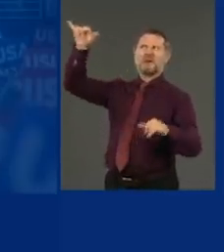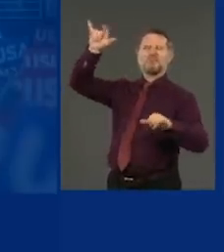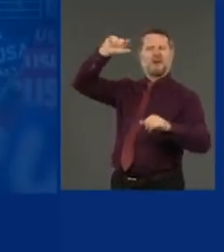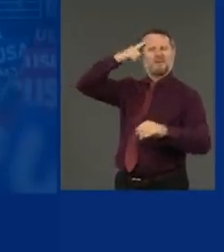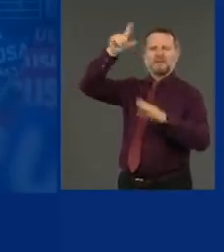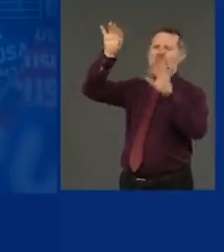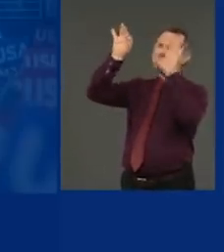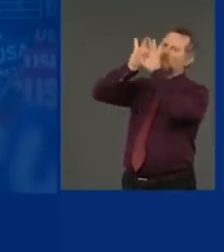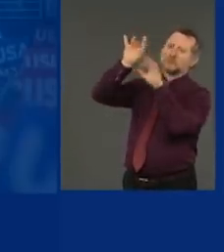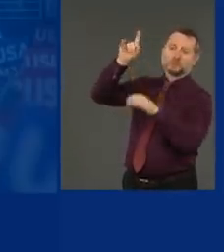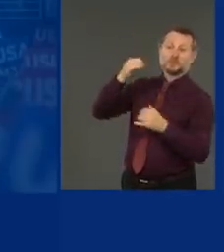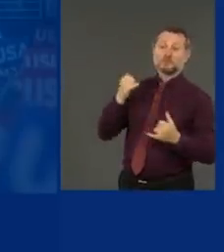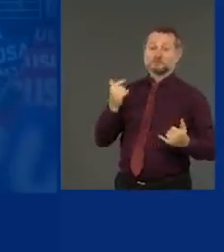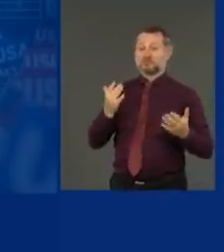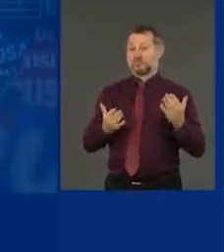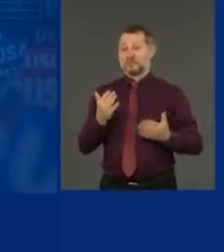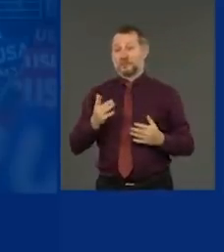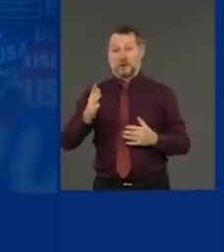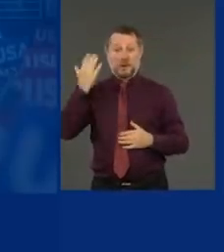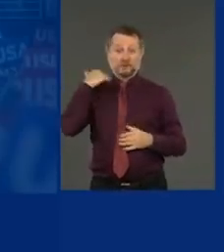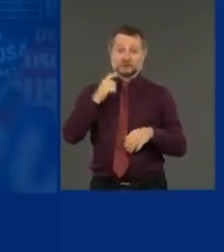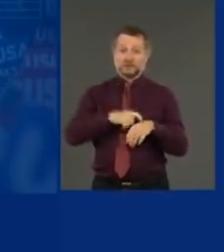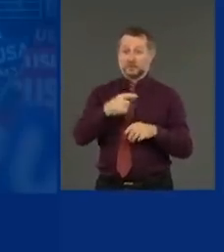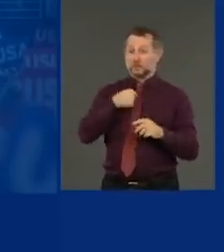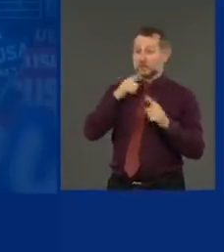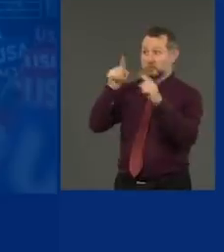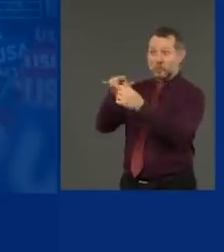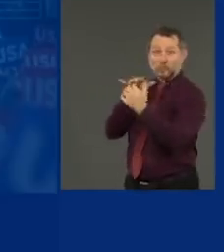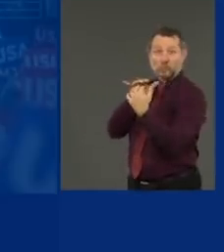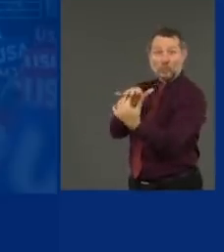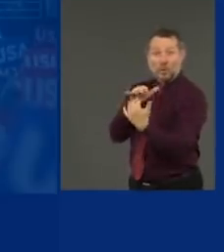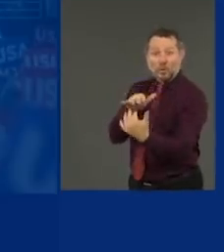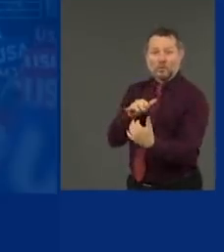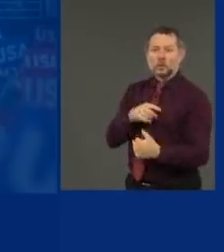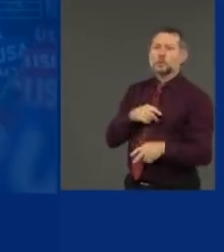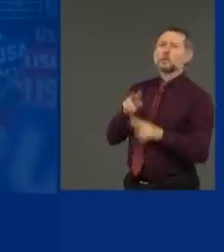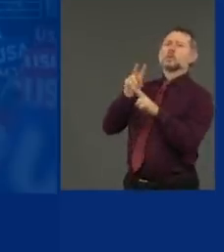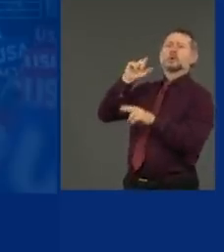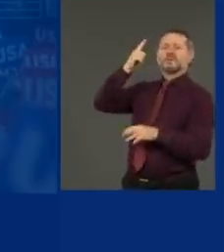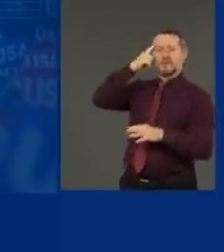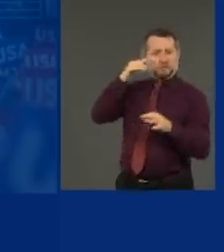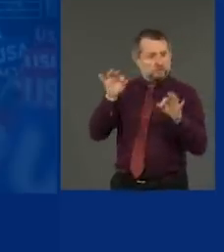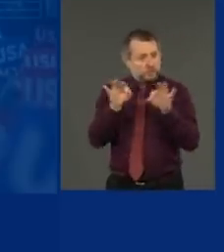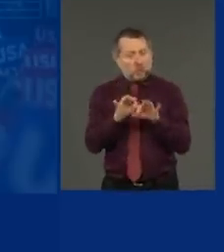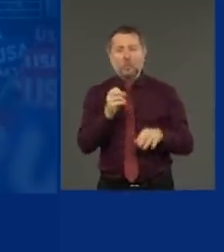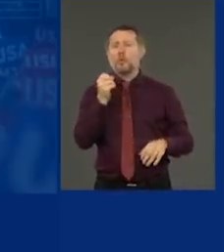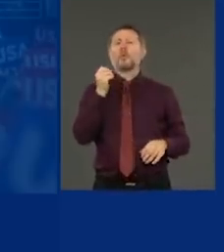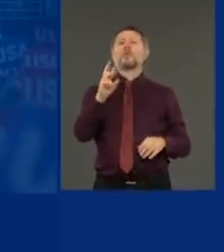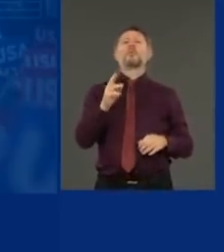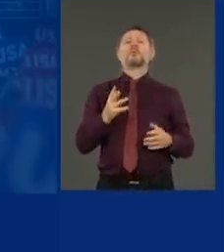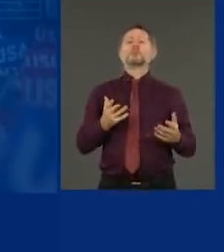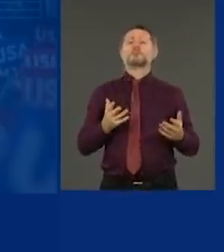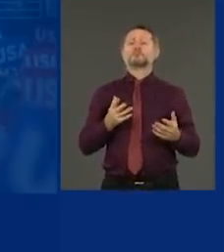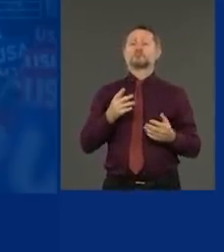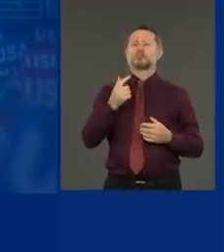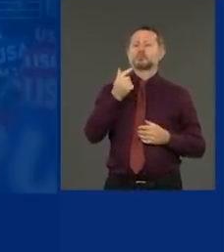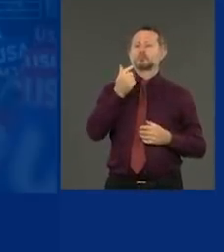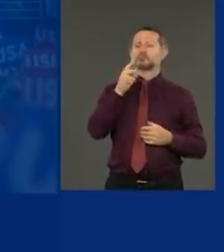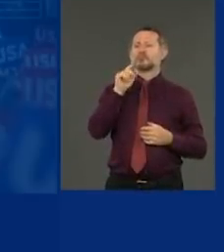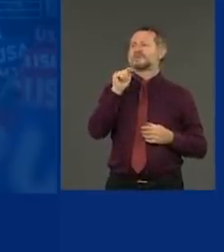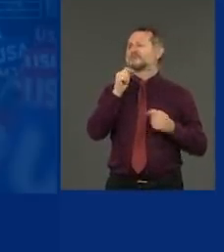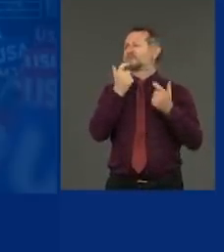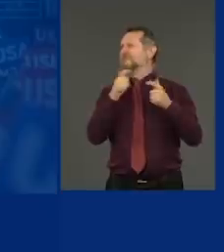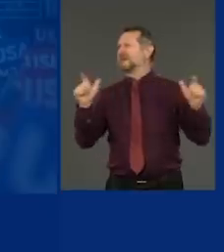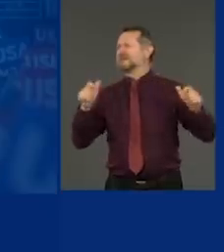Maybe the last time we went to war, maybe the Depression, maybe the last time they said they were going to draft your child to go into an army.